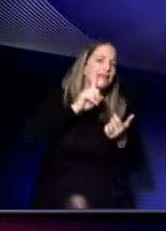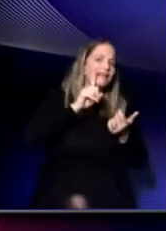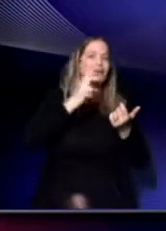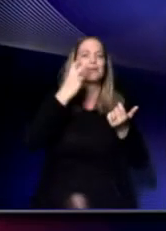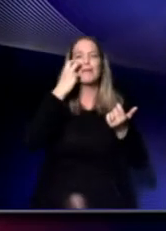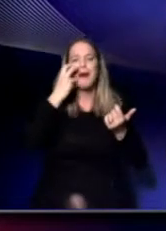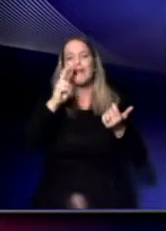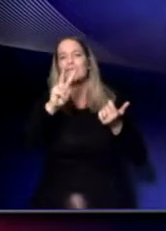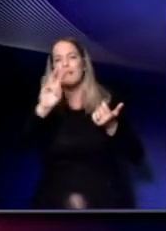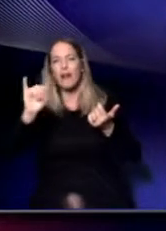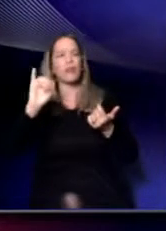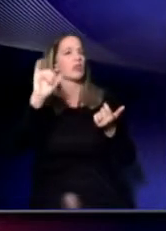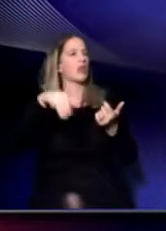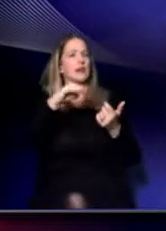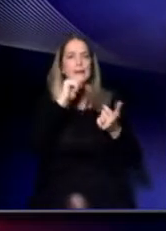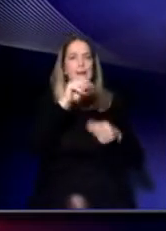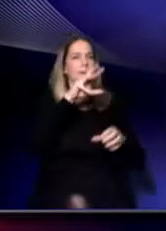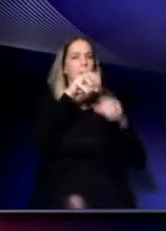Go ahead.